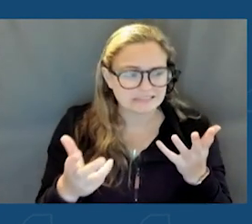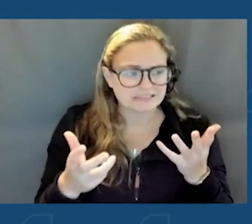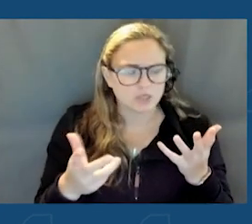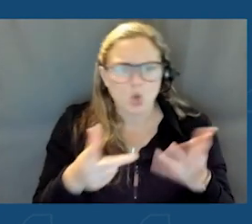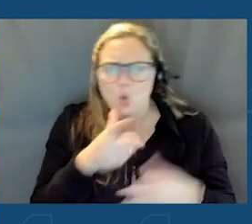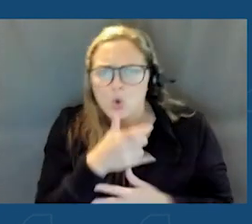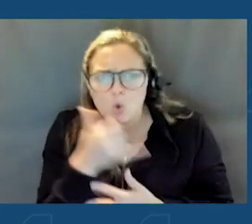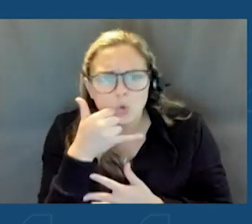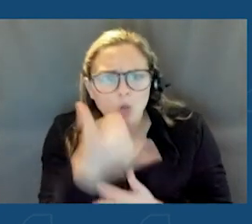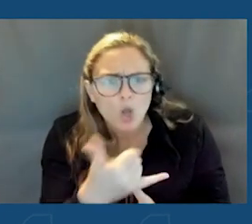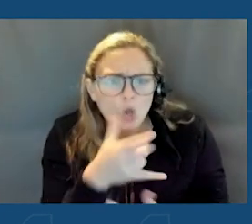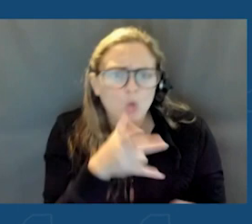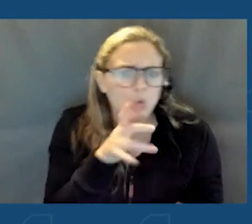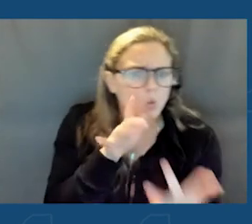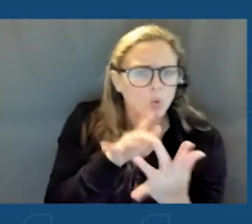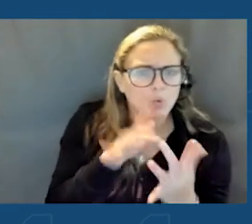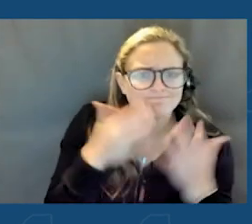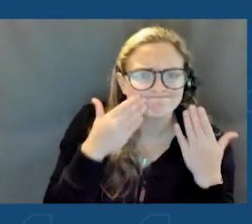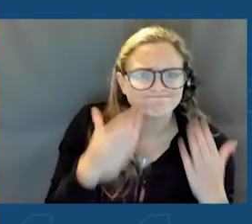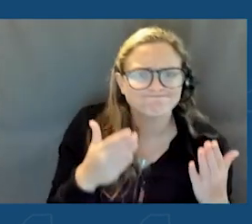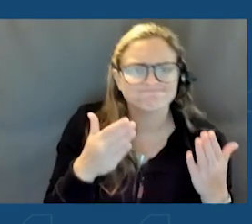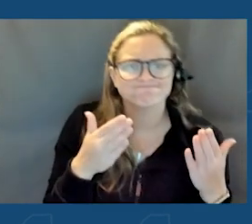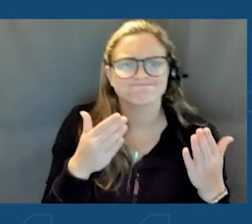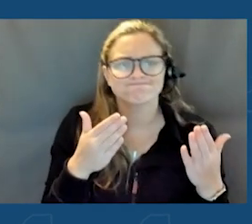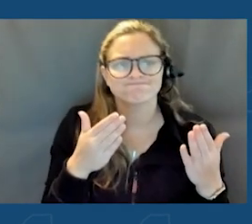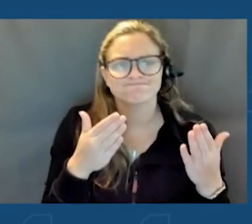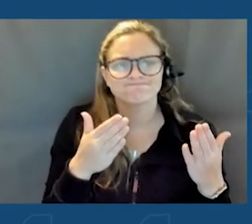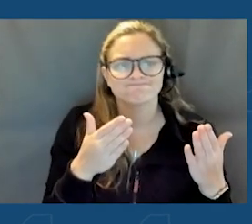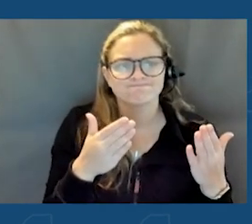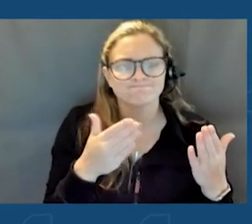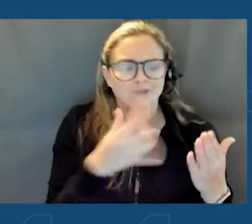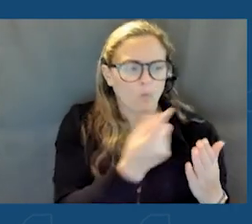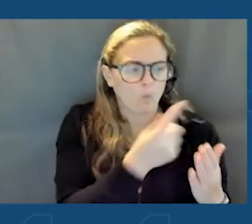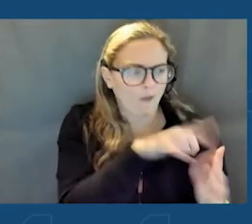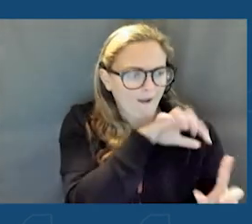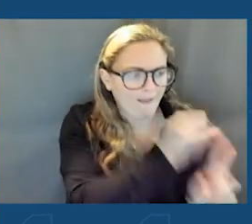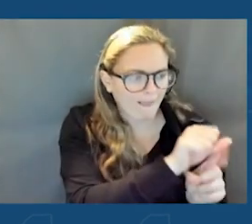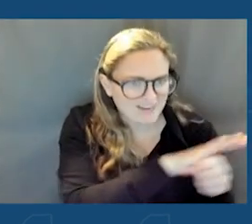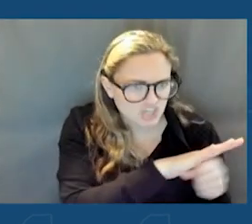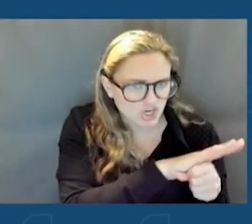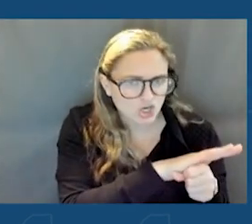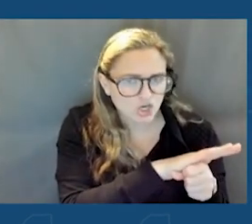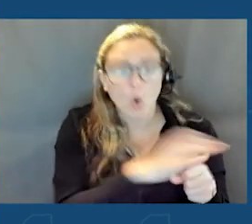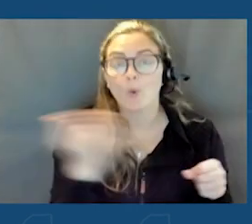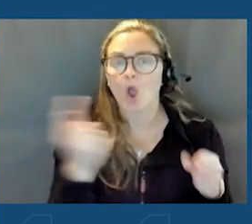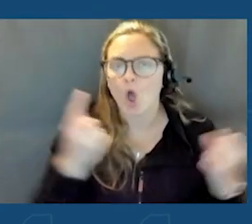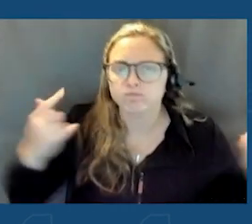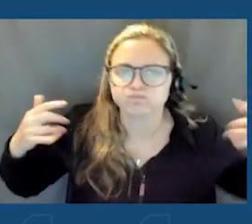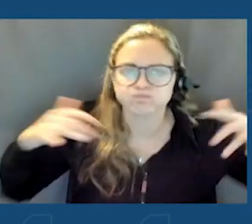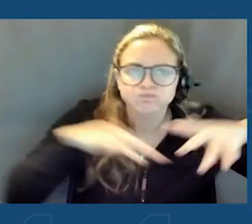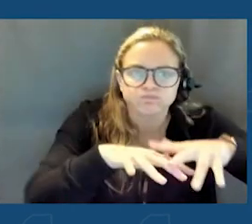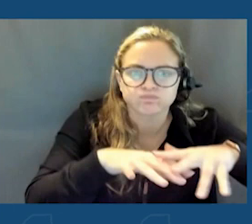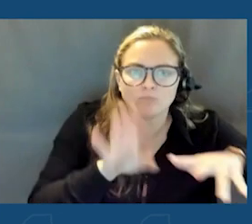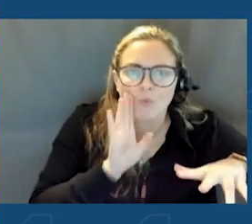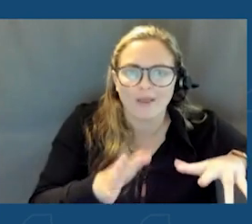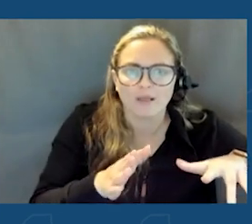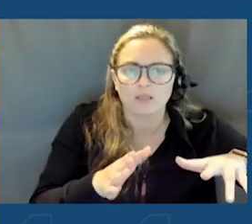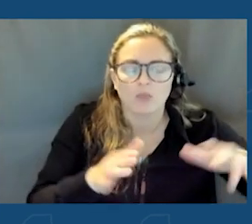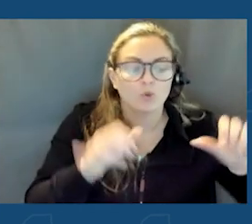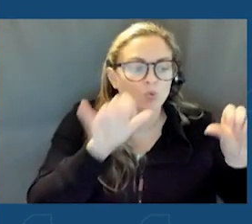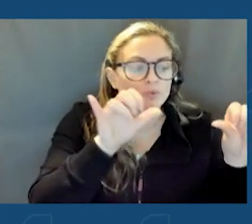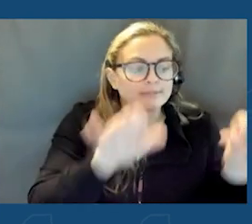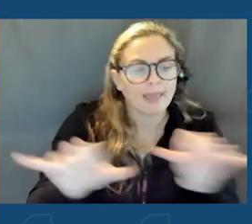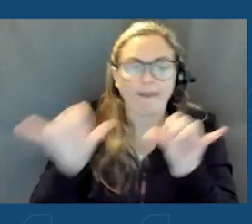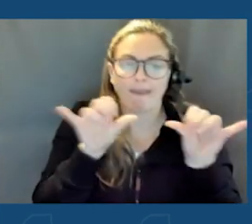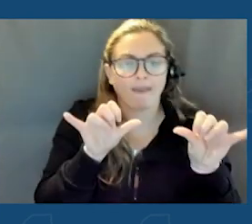call, because even if we're in one catchment area, you all respond. And I think we all do the same thing. And so